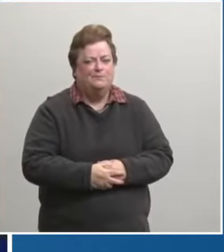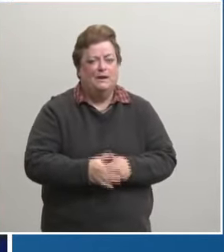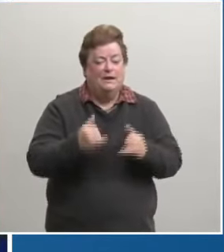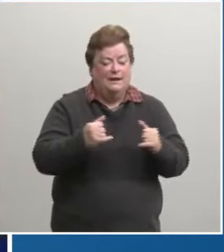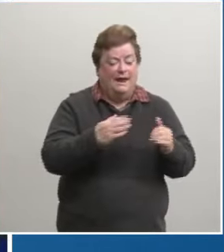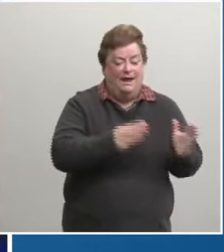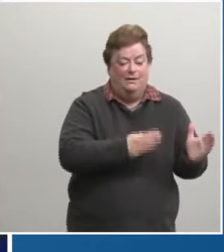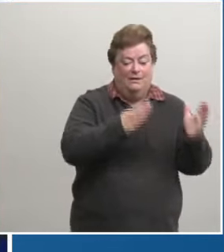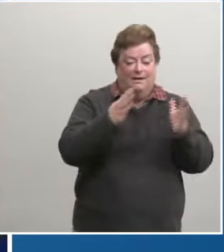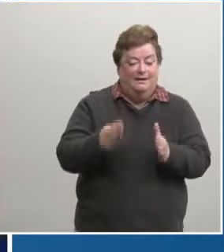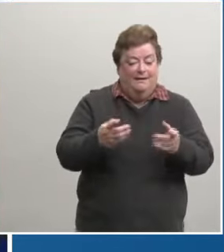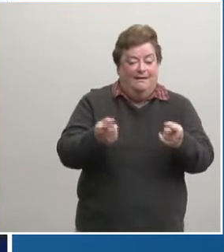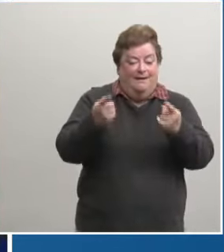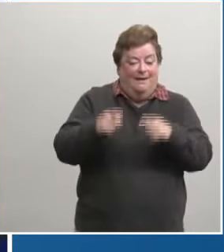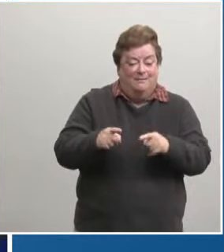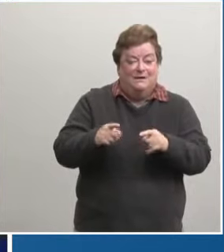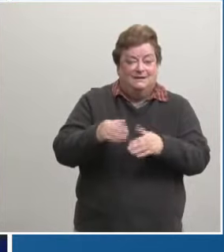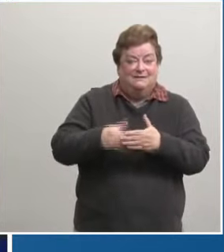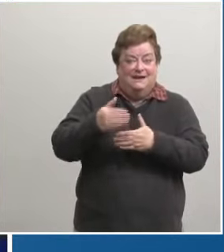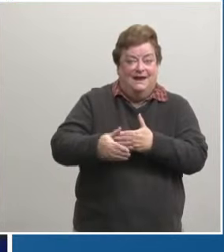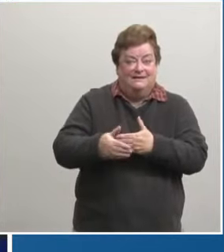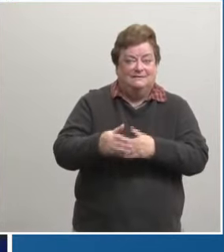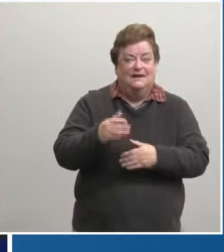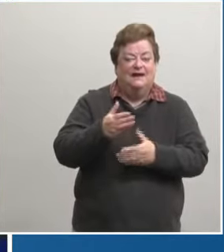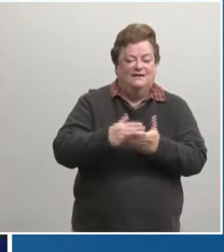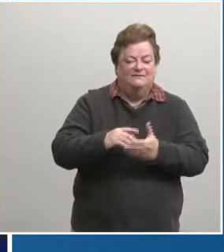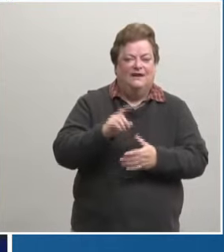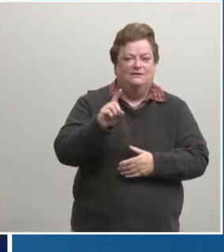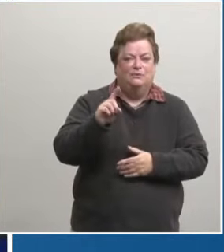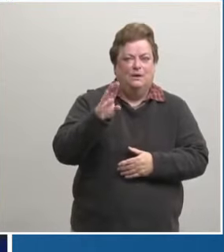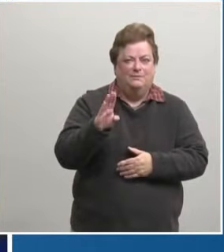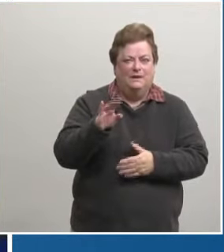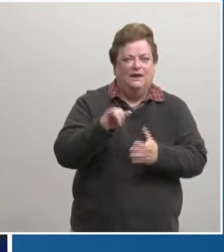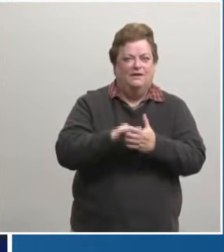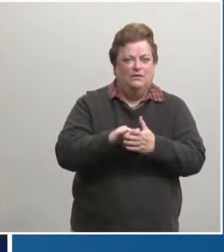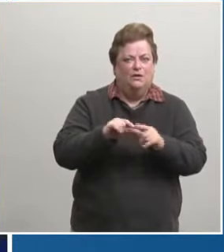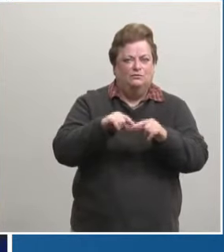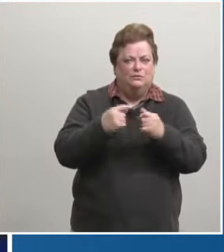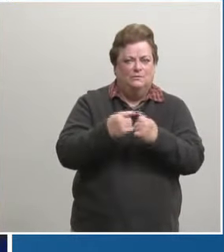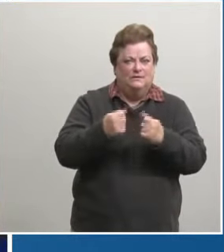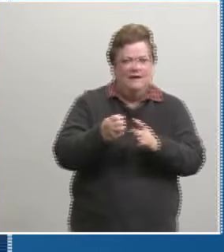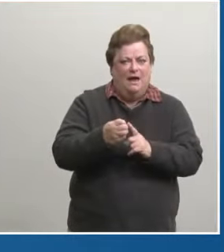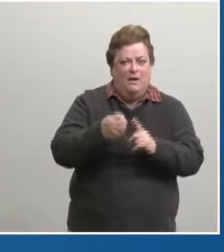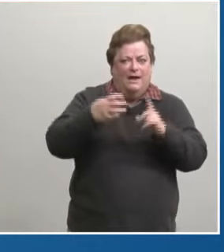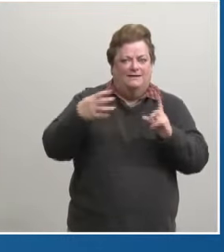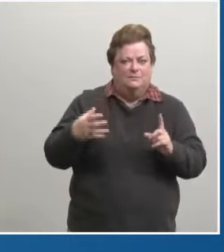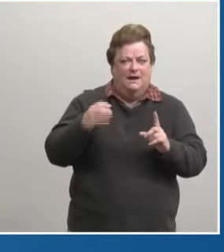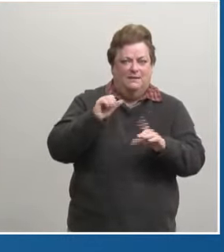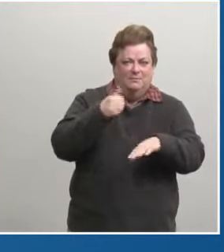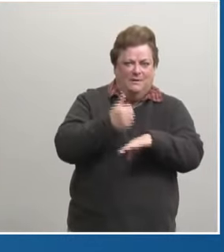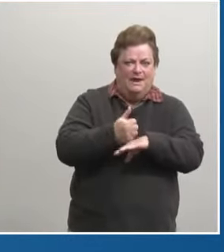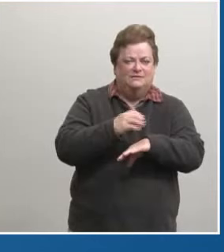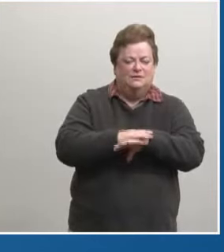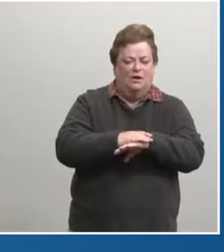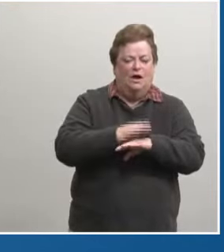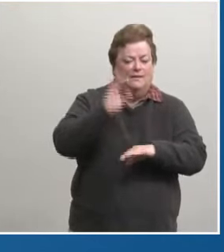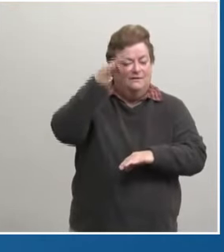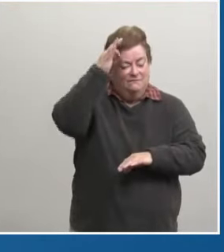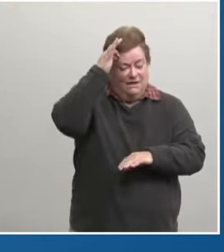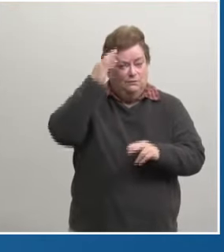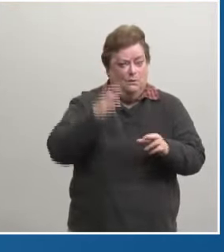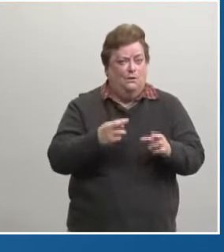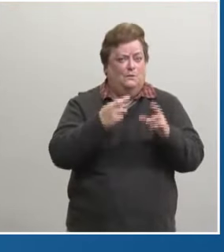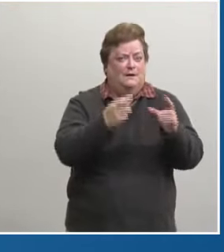Next up for vaccination is Phase 1B, and those priority groups have been expanded based on the updated